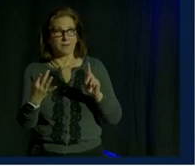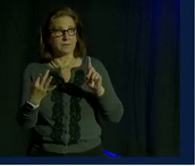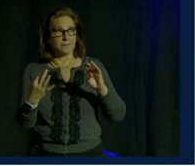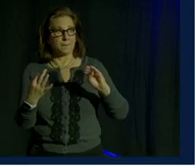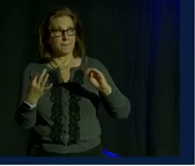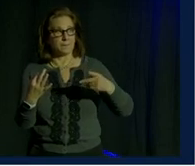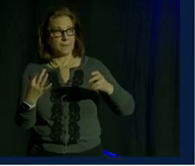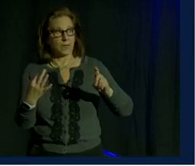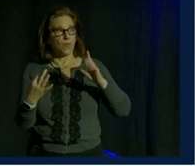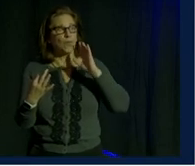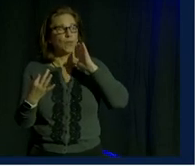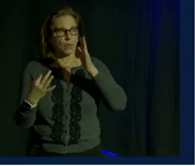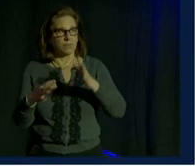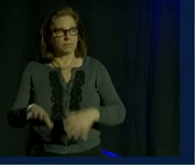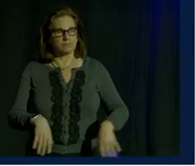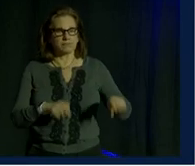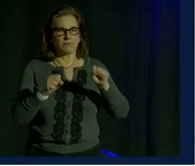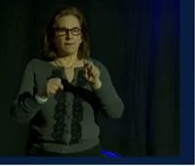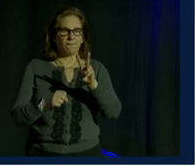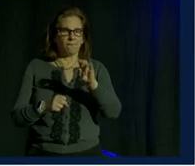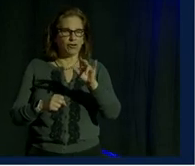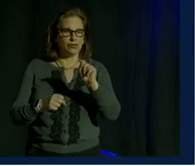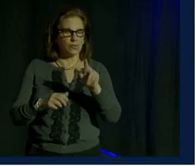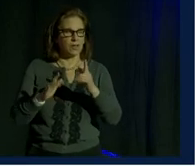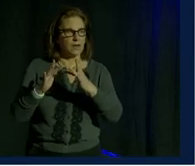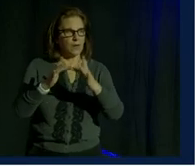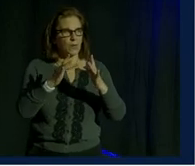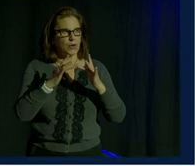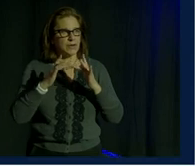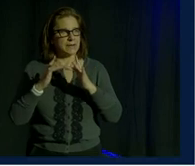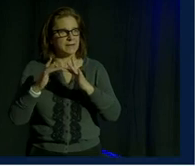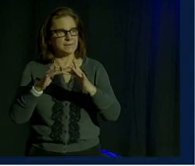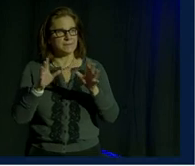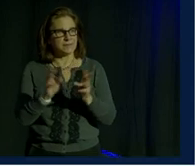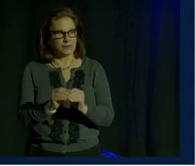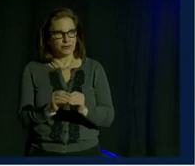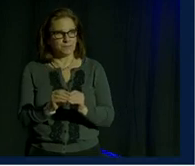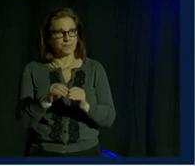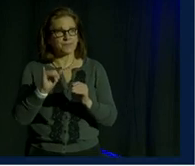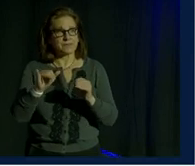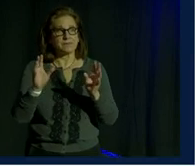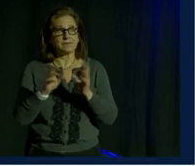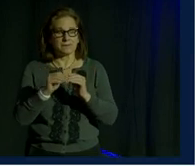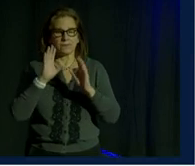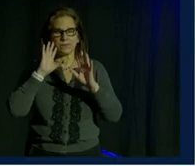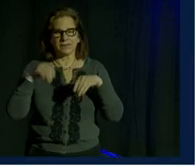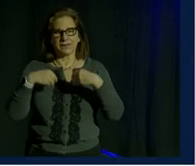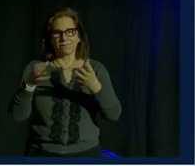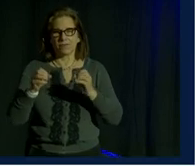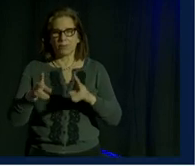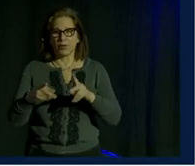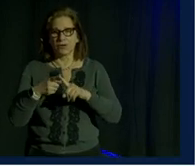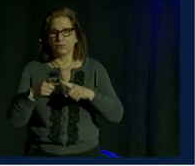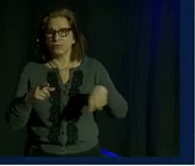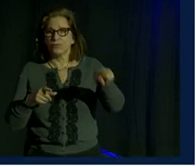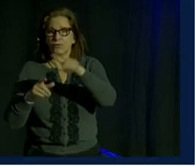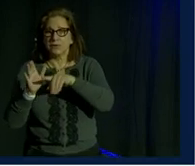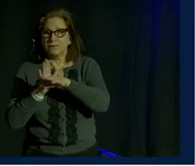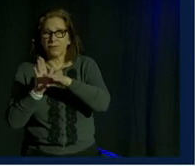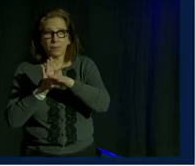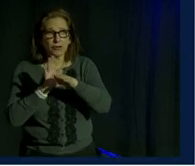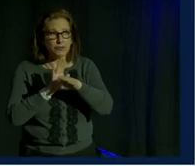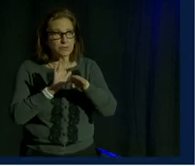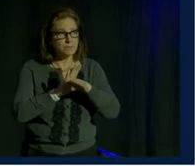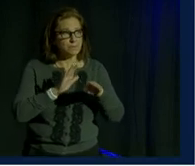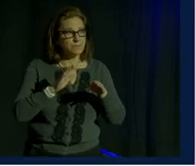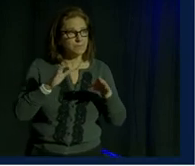Donaldson. I do want to do a plug like Sabangle and a quick programming note for this Friday. DemPed will be hosting a